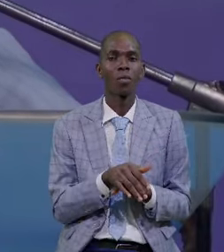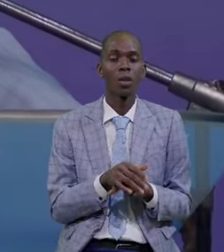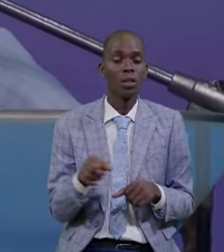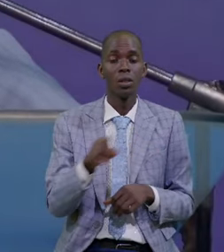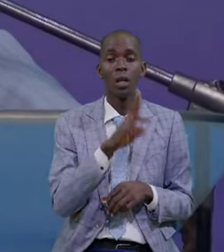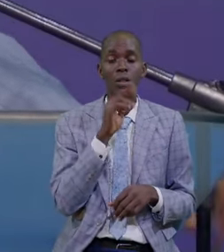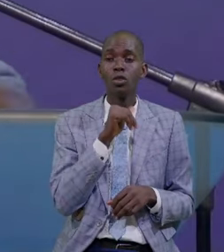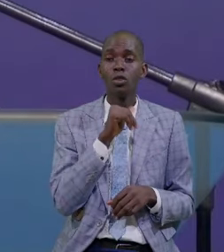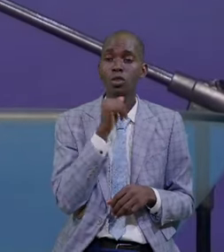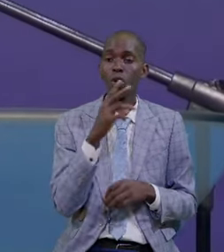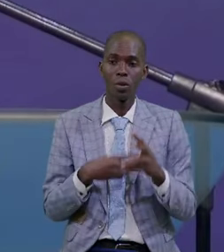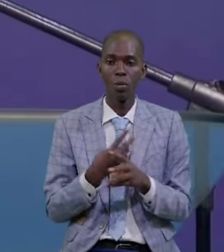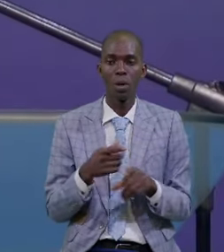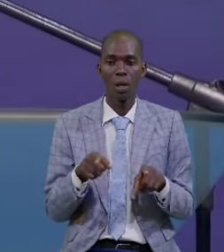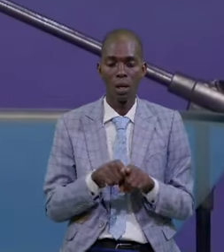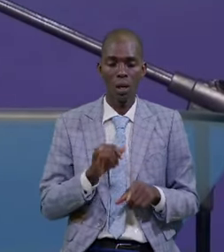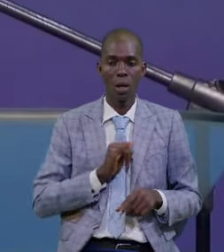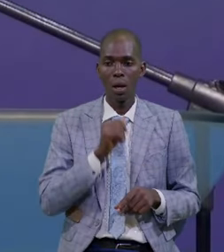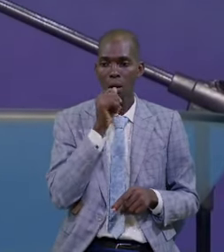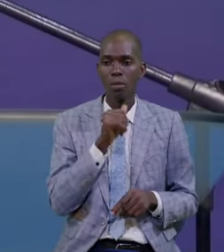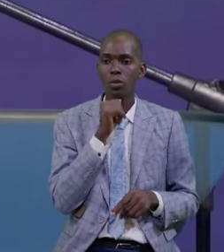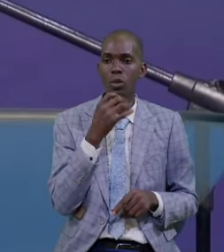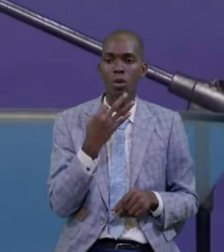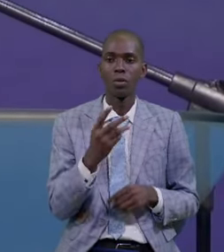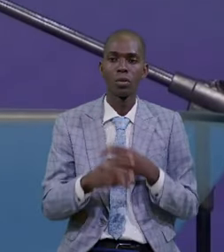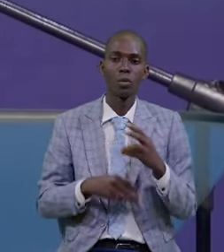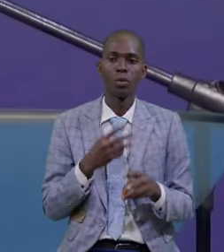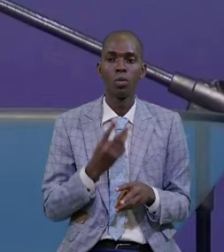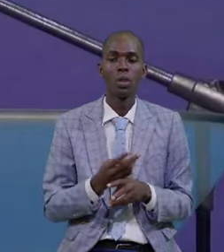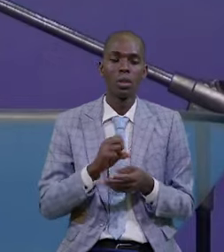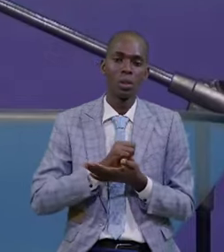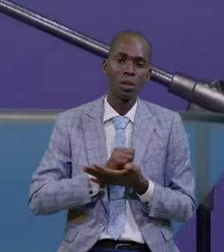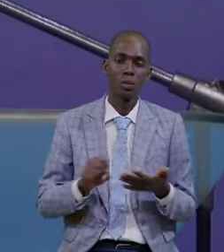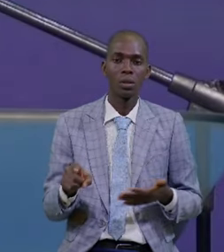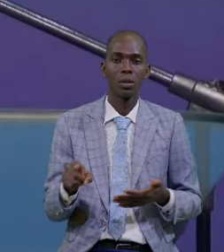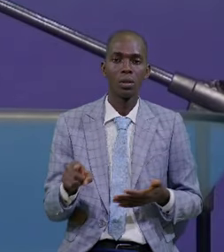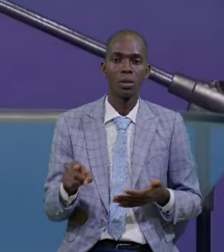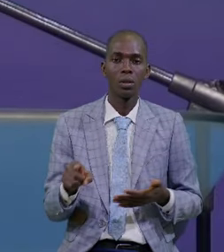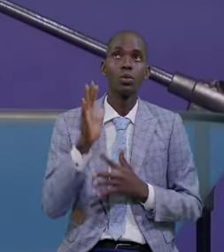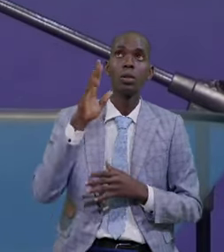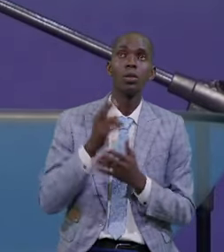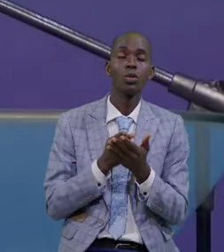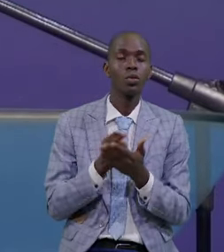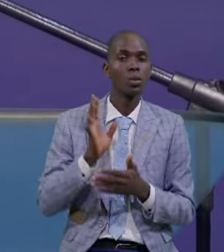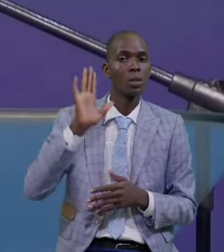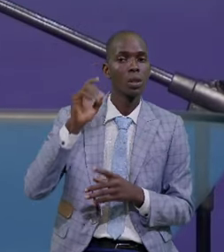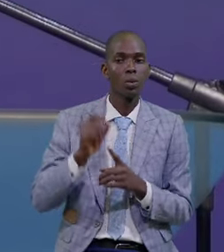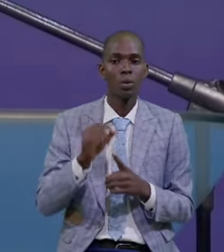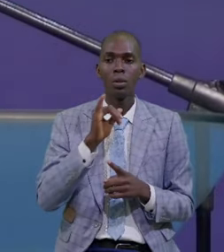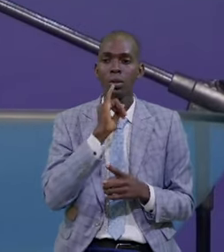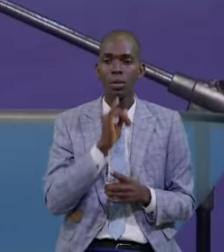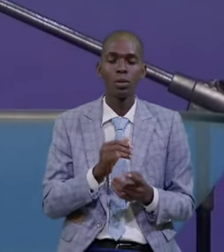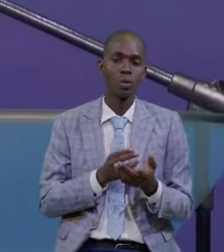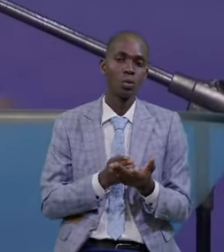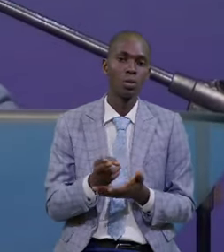not of the world. Sanctify them through thy truth. Thy word is truth.